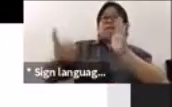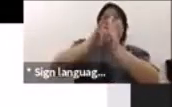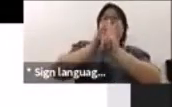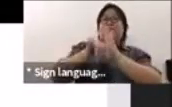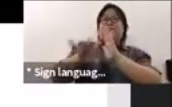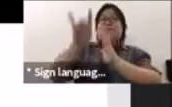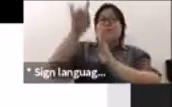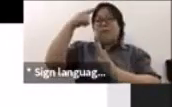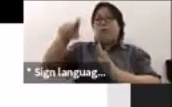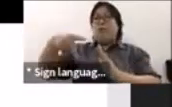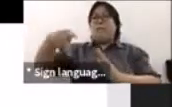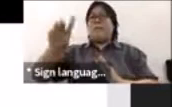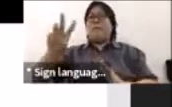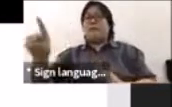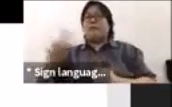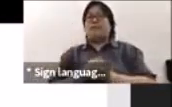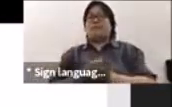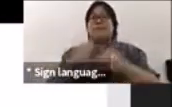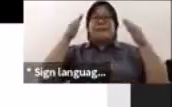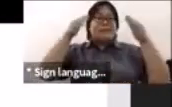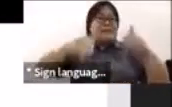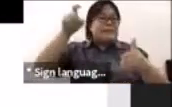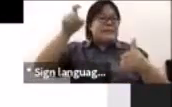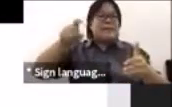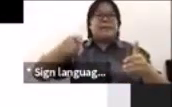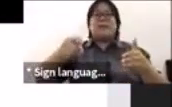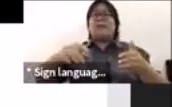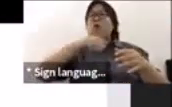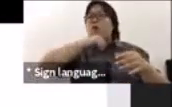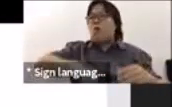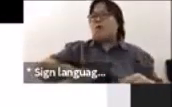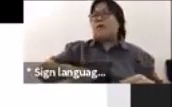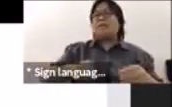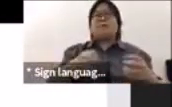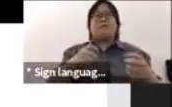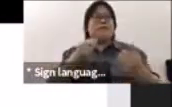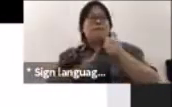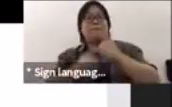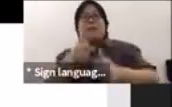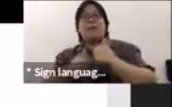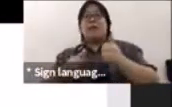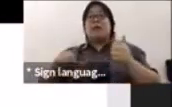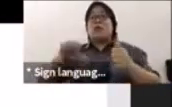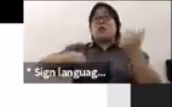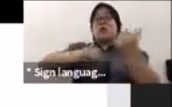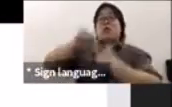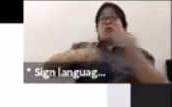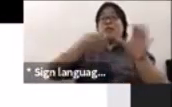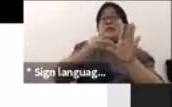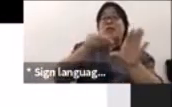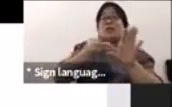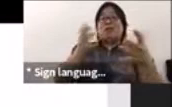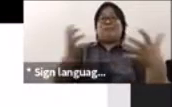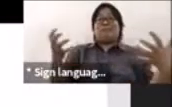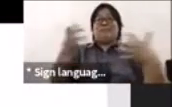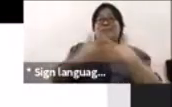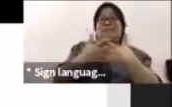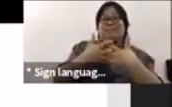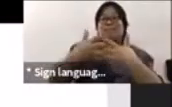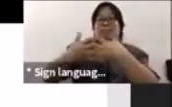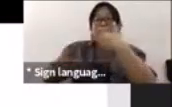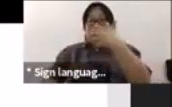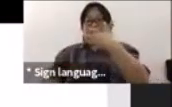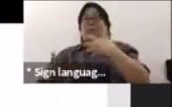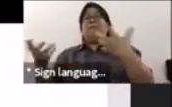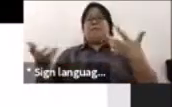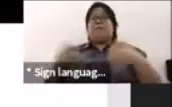with disabilities. Attention needs to be given to the older who are facing difficulty in socio-psychological coping. At first,